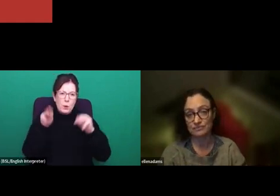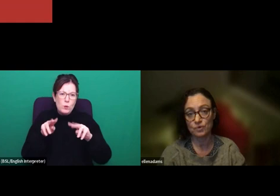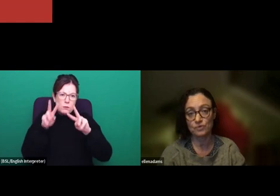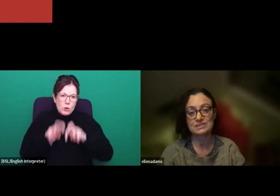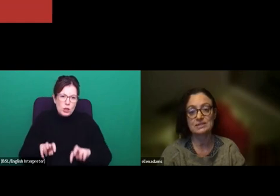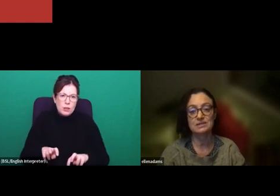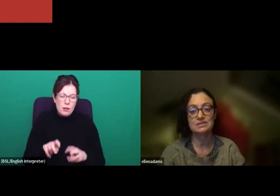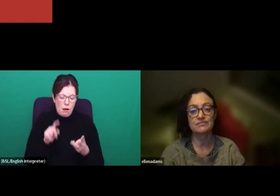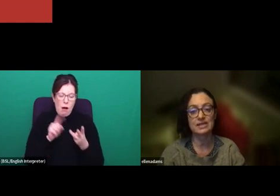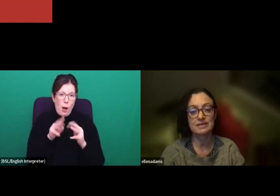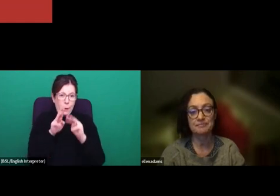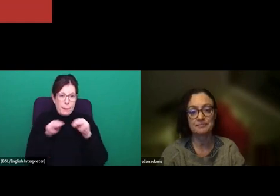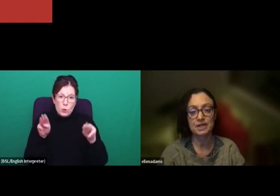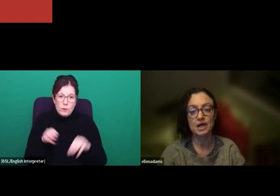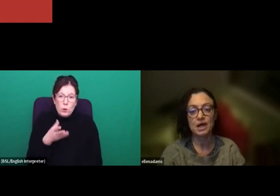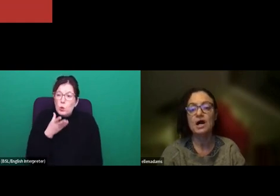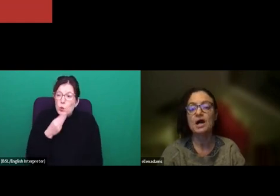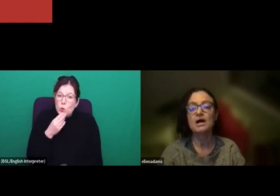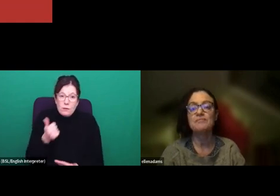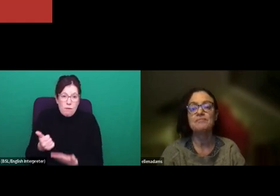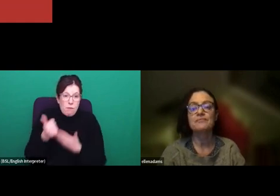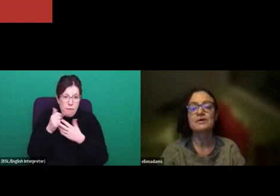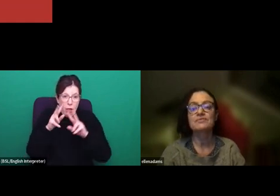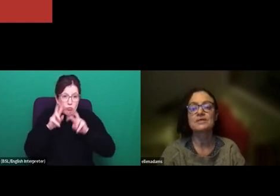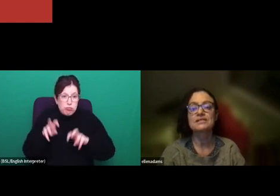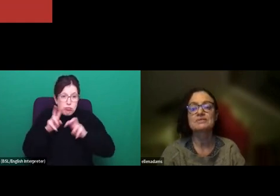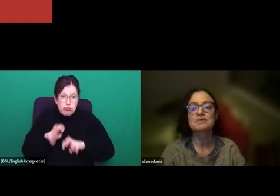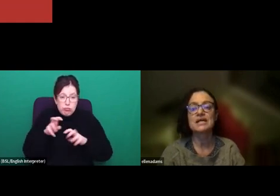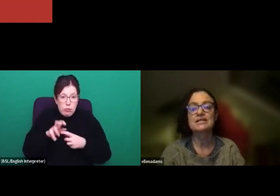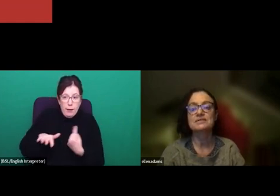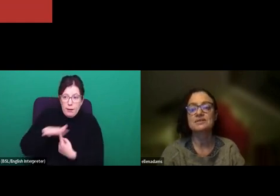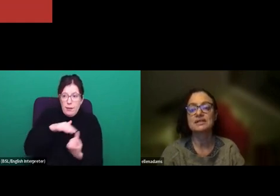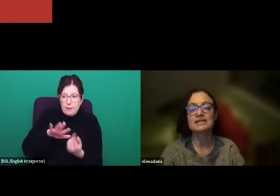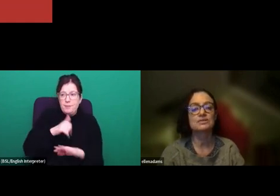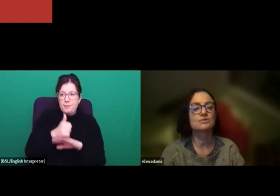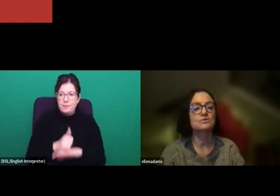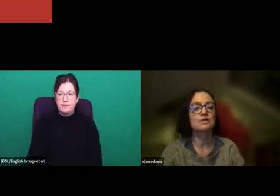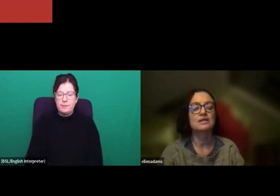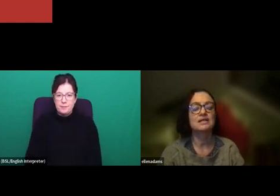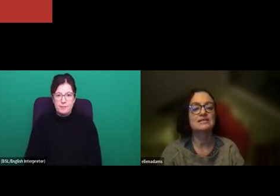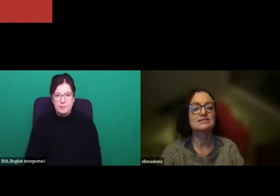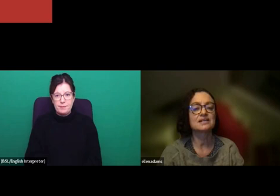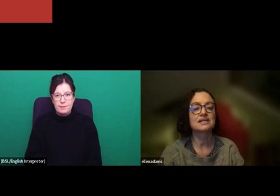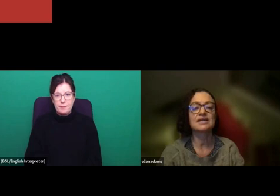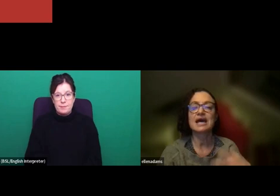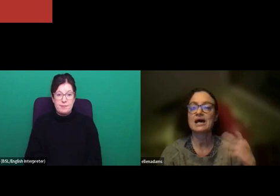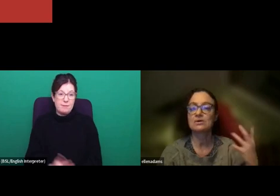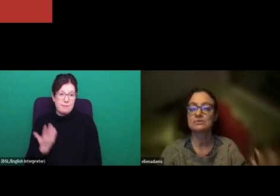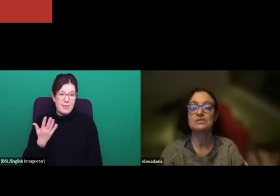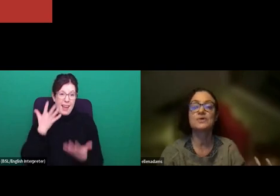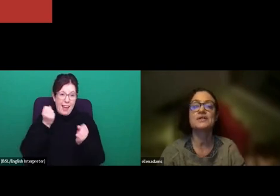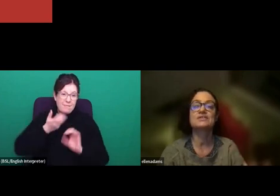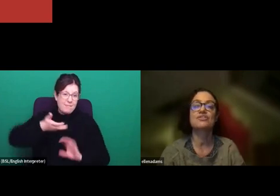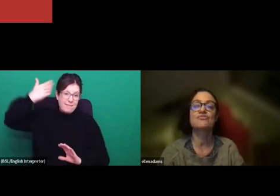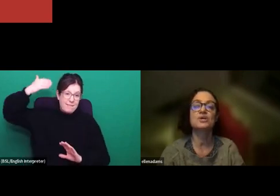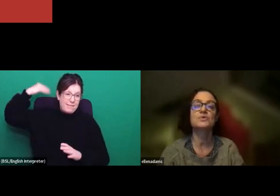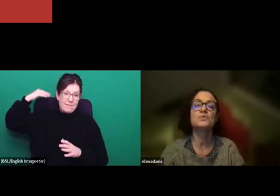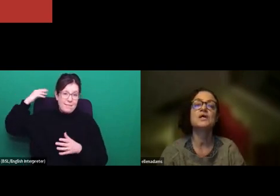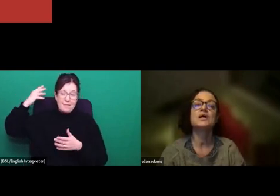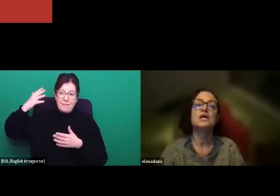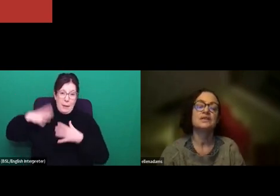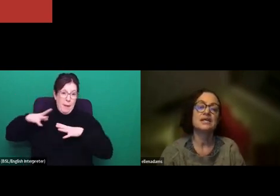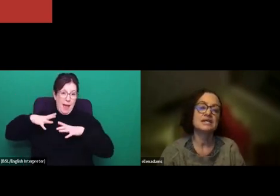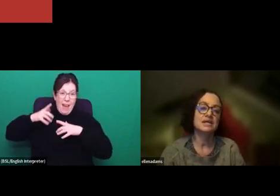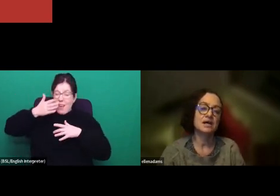platform for this kind of thing. I've already explained the classical legacy and how doing this